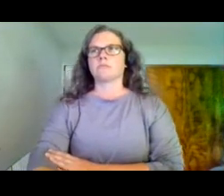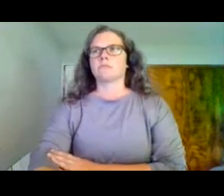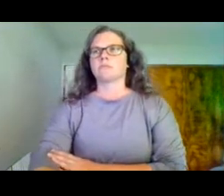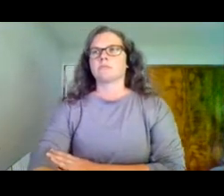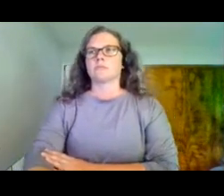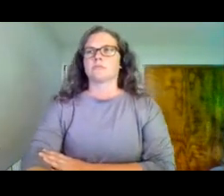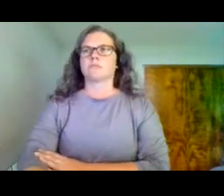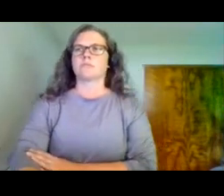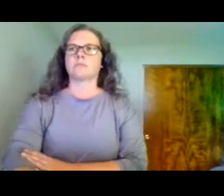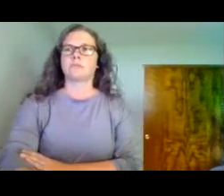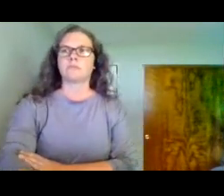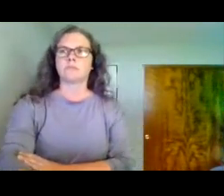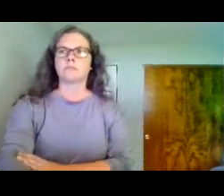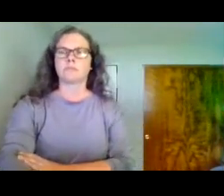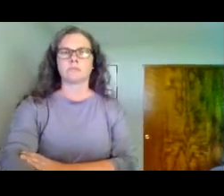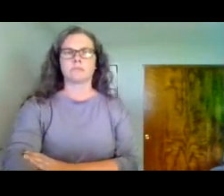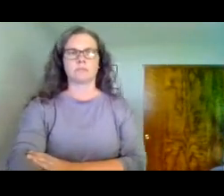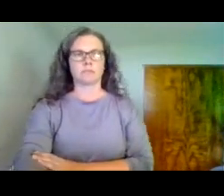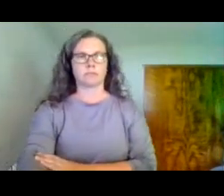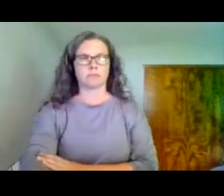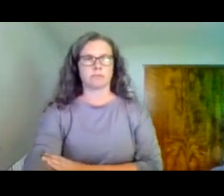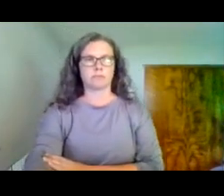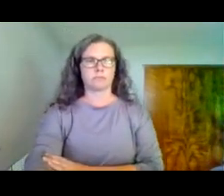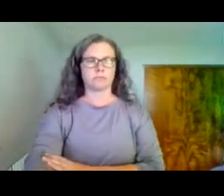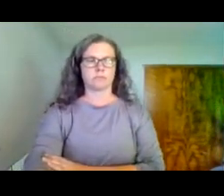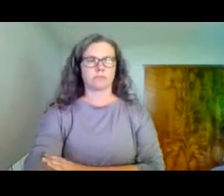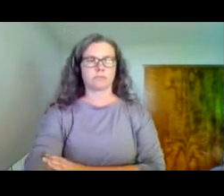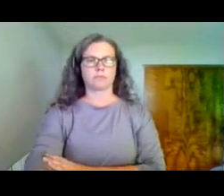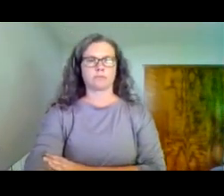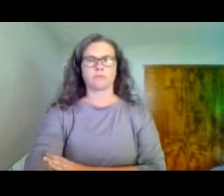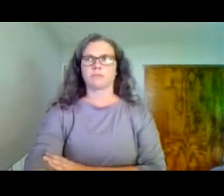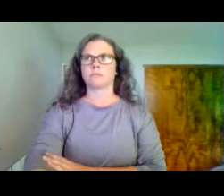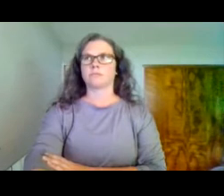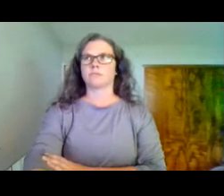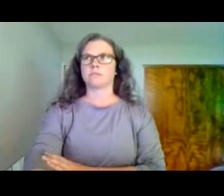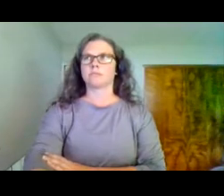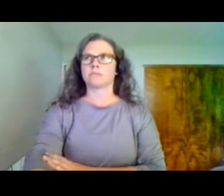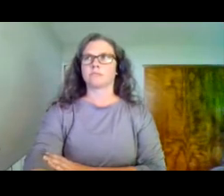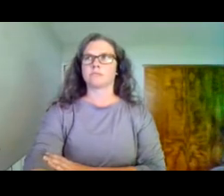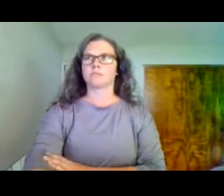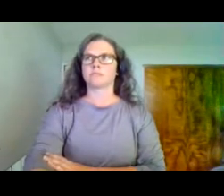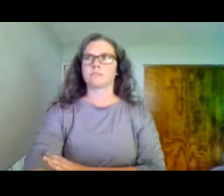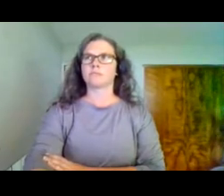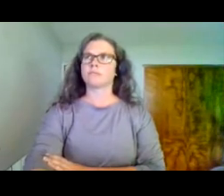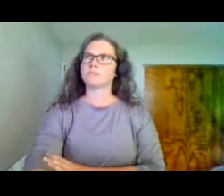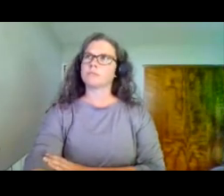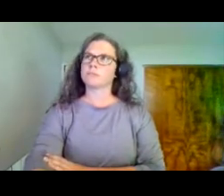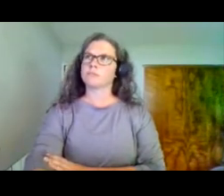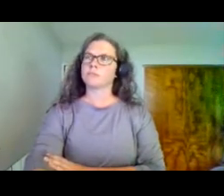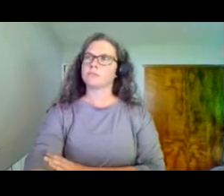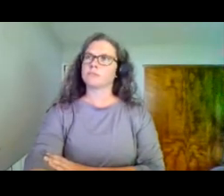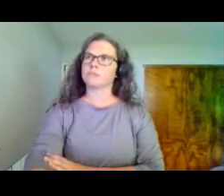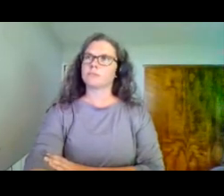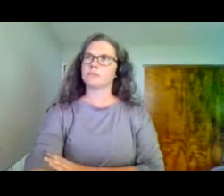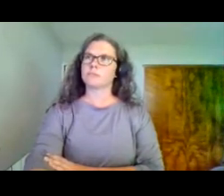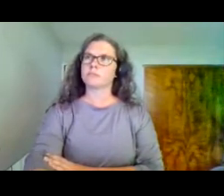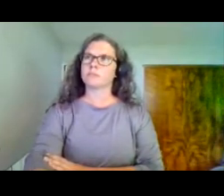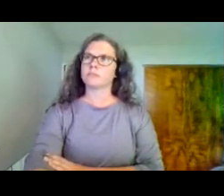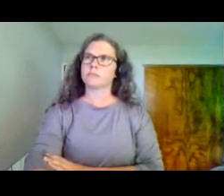far as individual species and their ability to filter out specific nutrients, I mean, you can get some of that data,